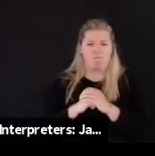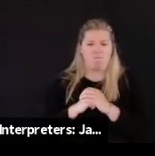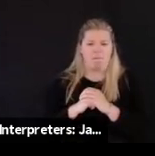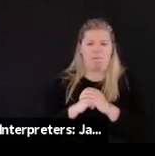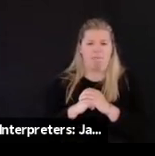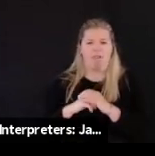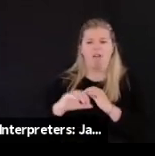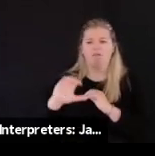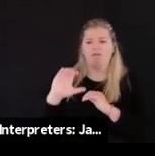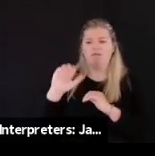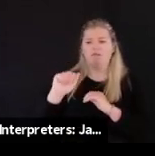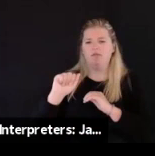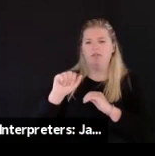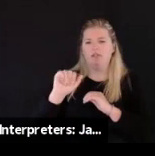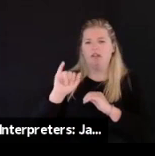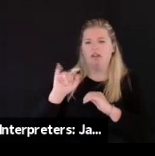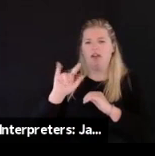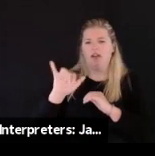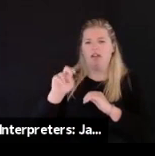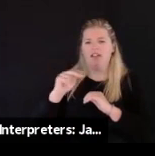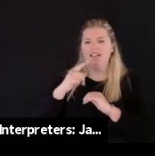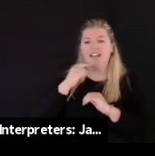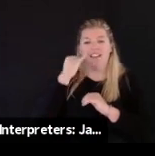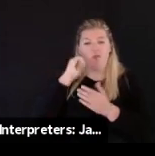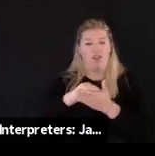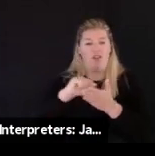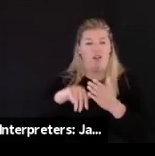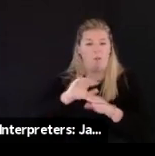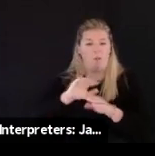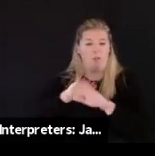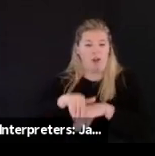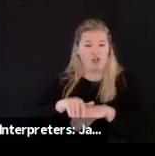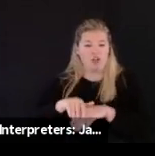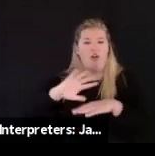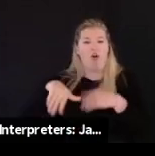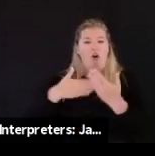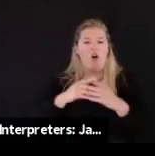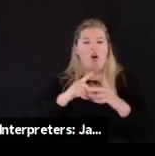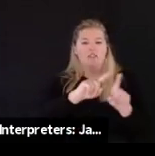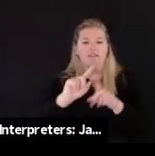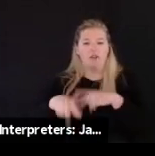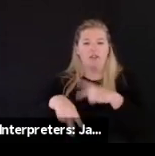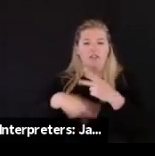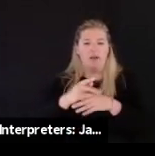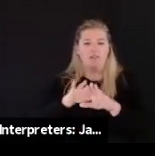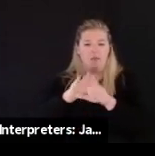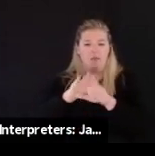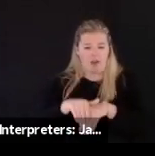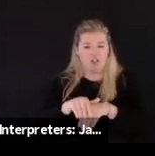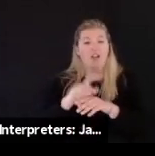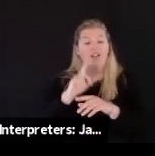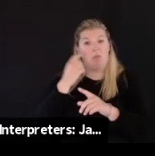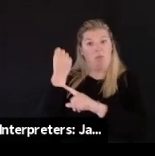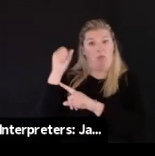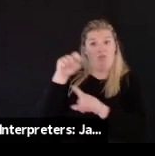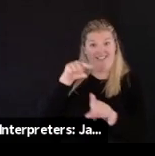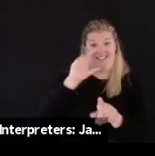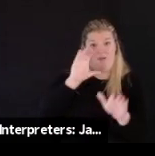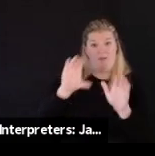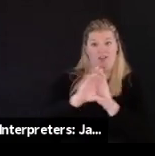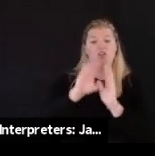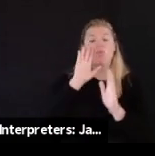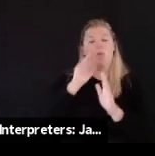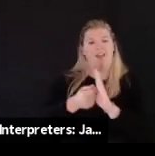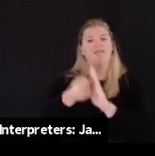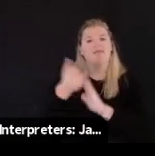Caitlin says, if we eradicate oppression as a whole, then all the types of oppression that are being protested in these photos will be eradicated as